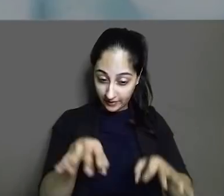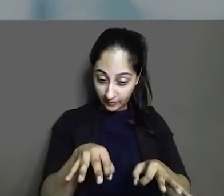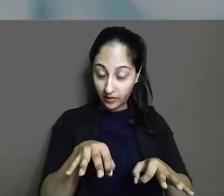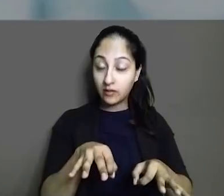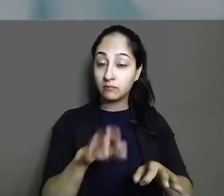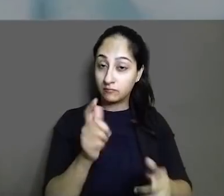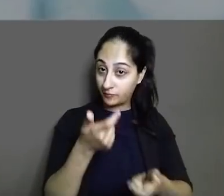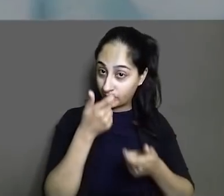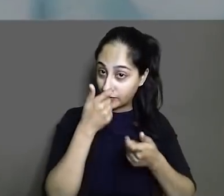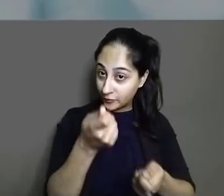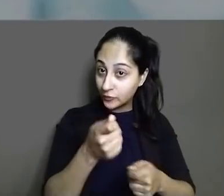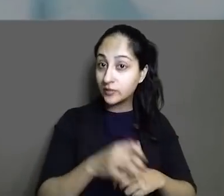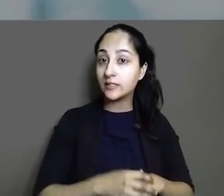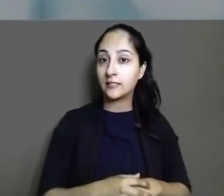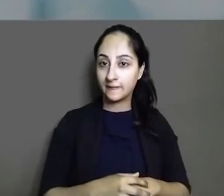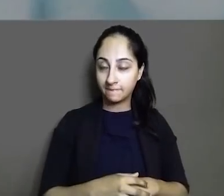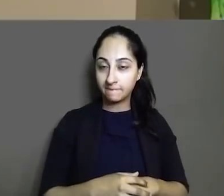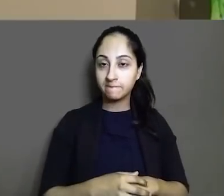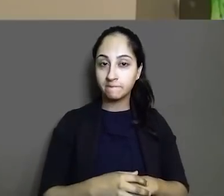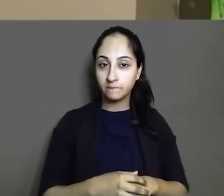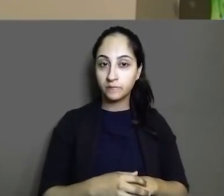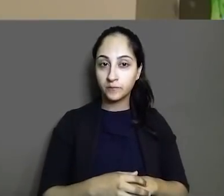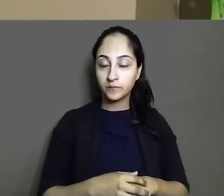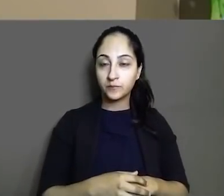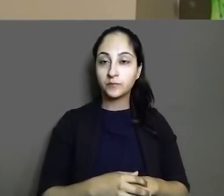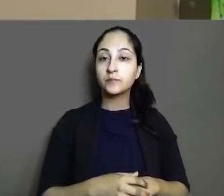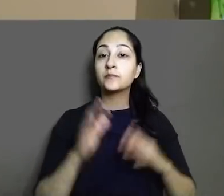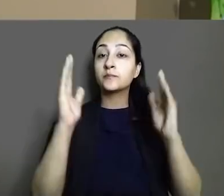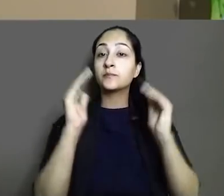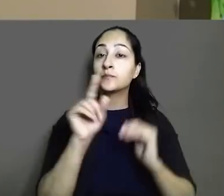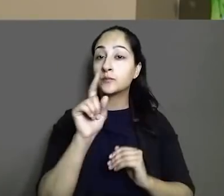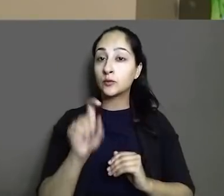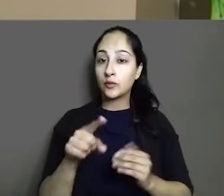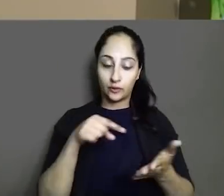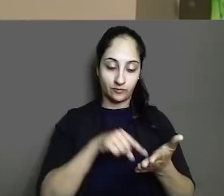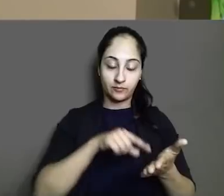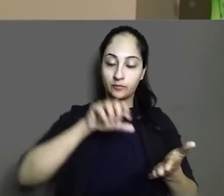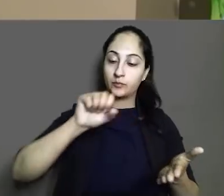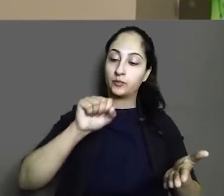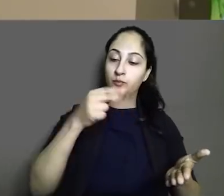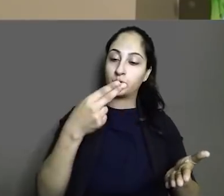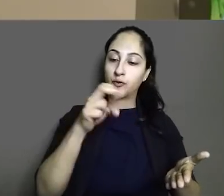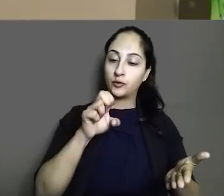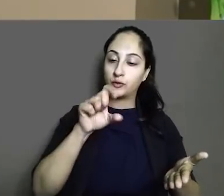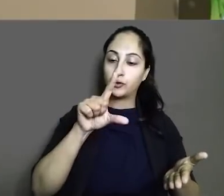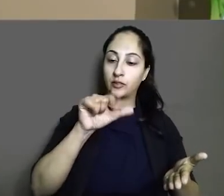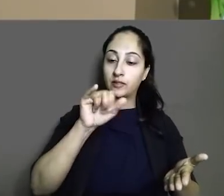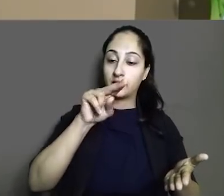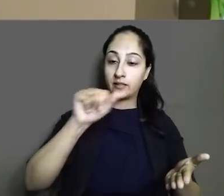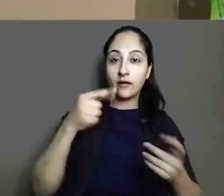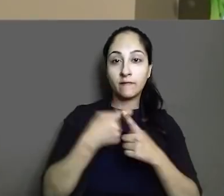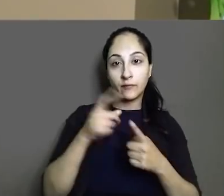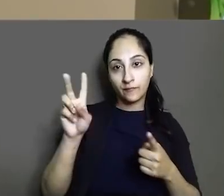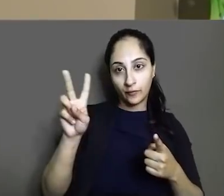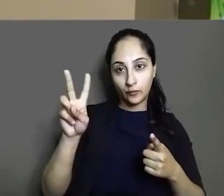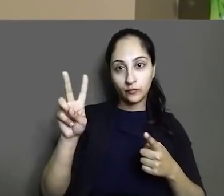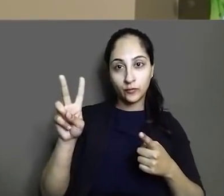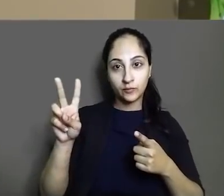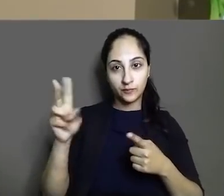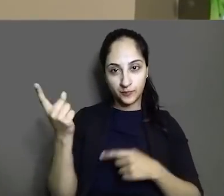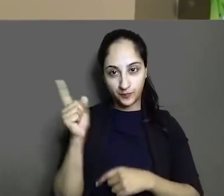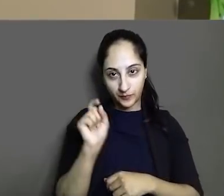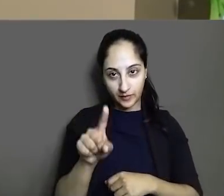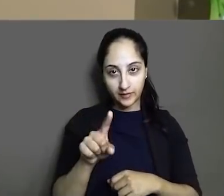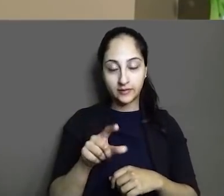second, is that safe? And is it even offered? That's a really great question, and it's actually one I had to tackle very